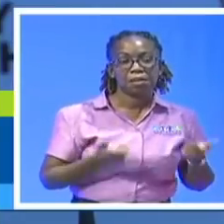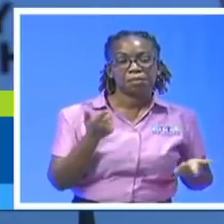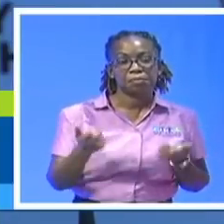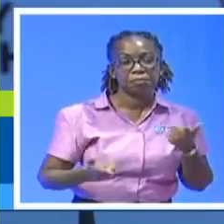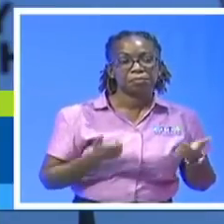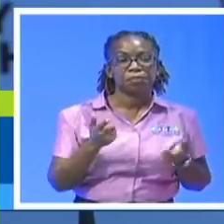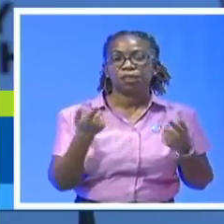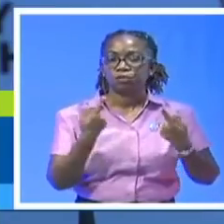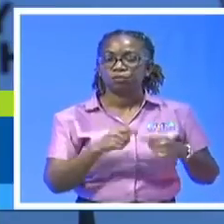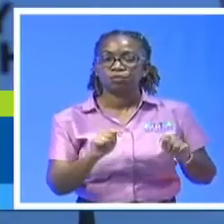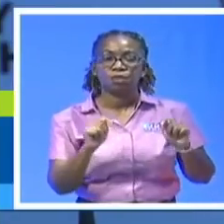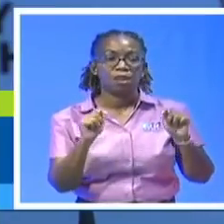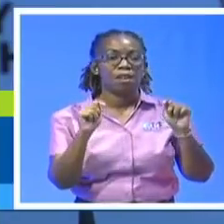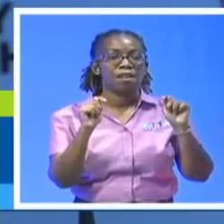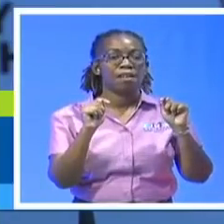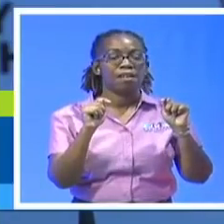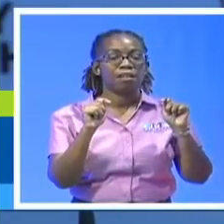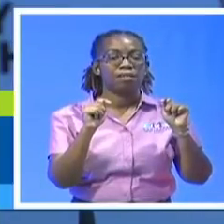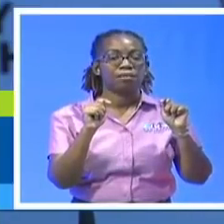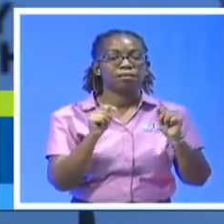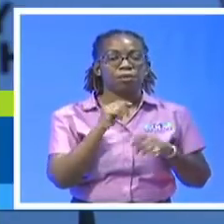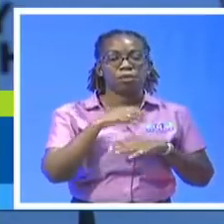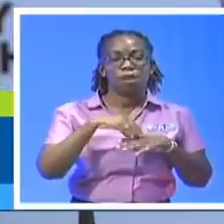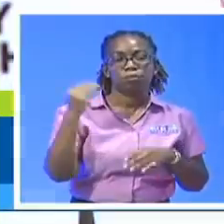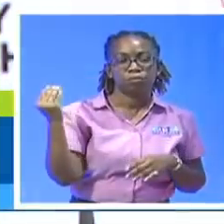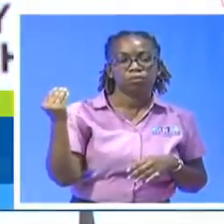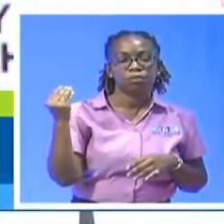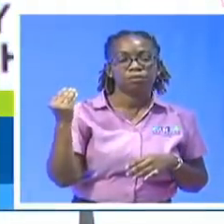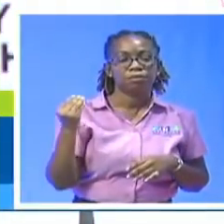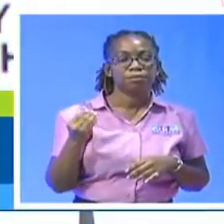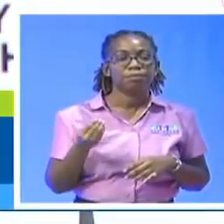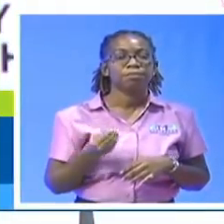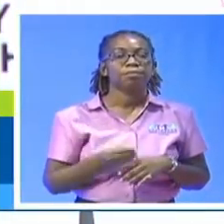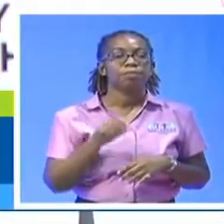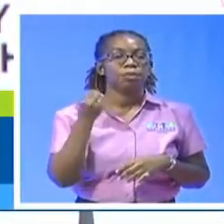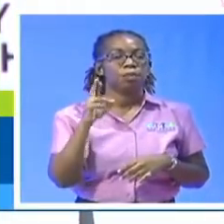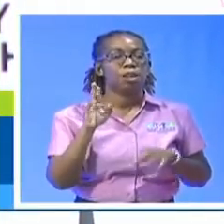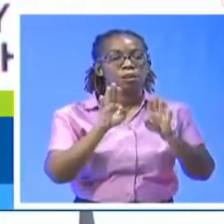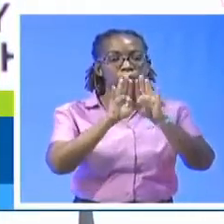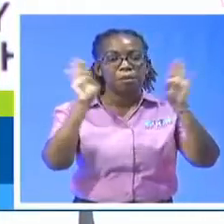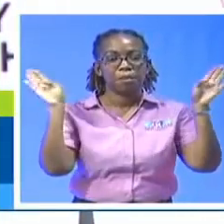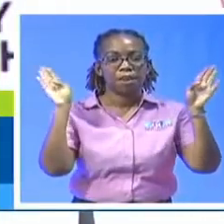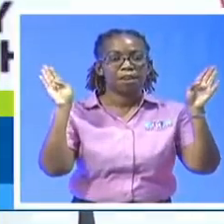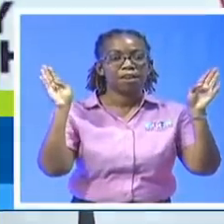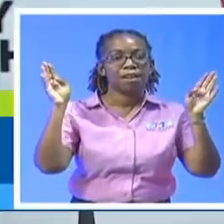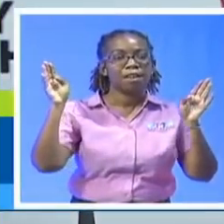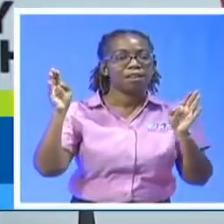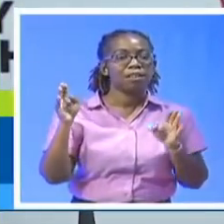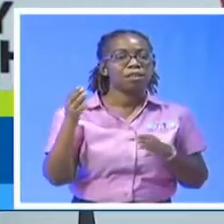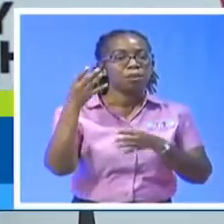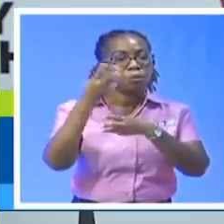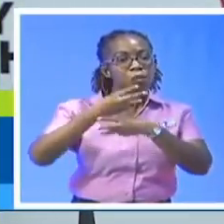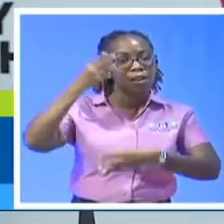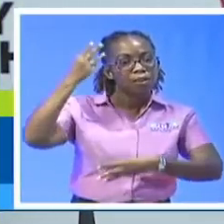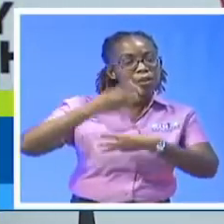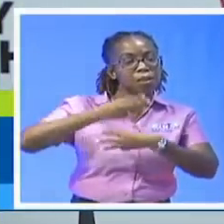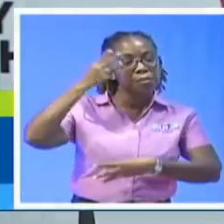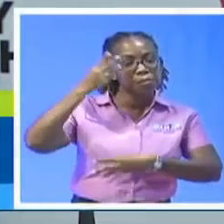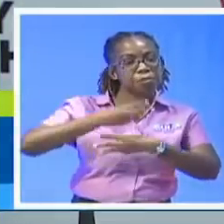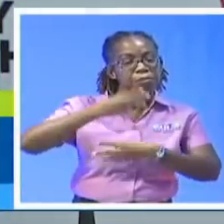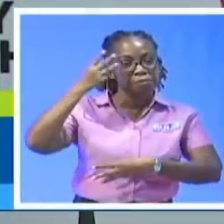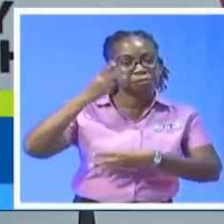try to have them outdoors or open your windows and get as much ventilation as